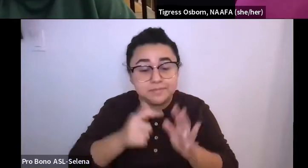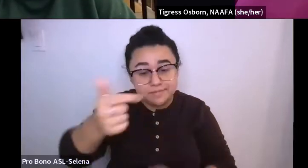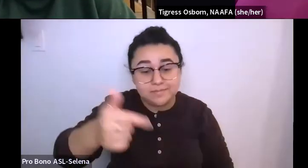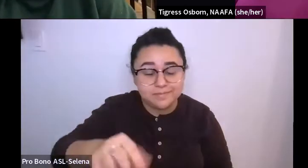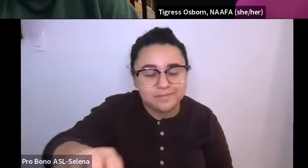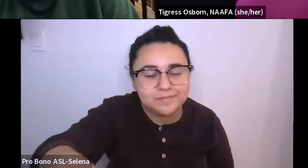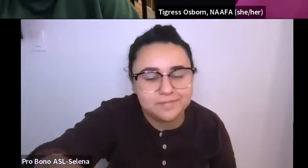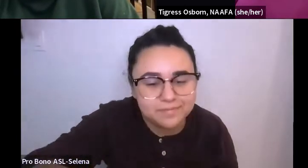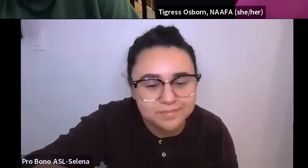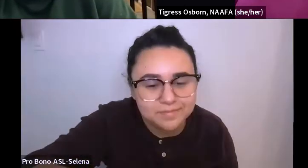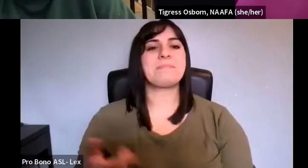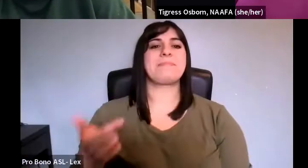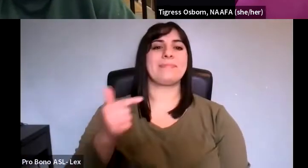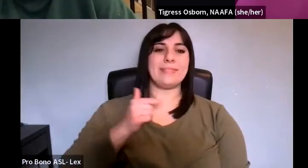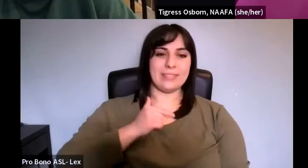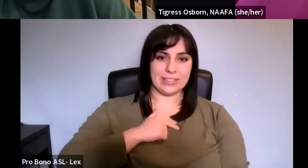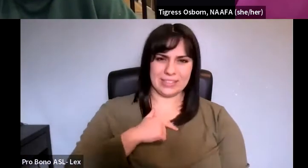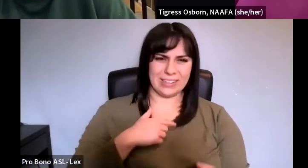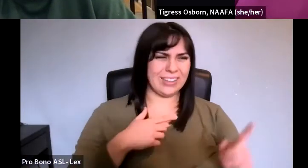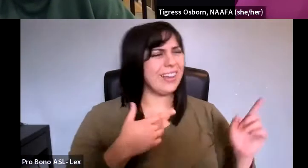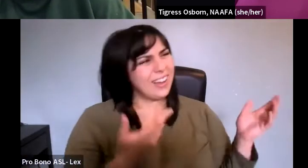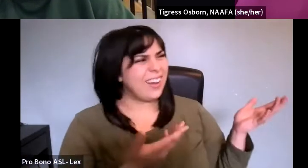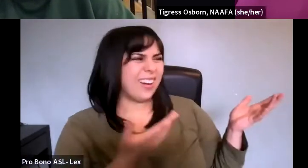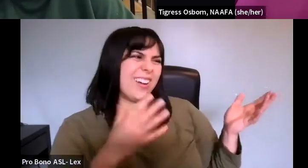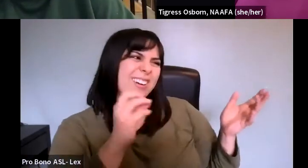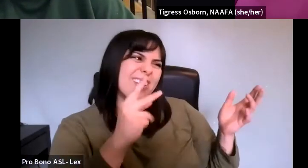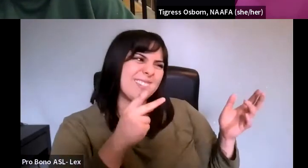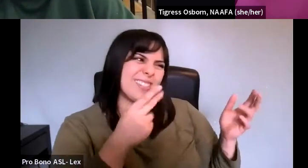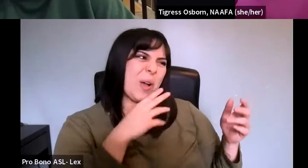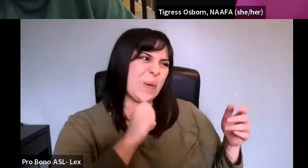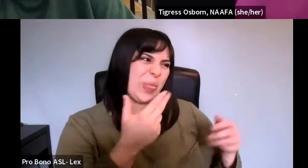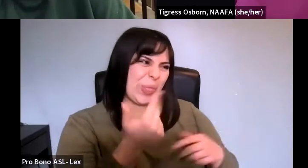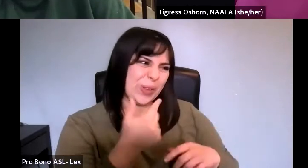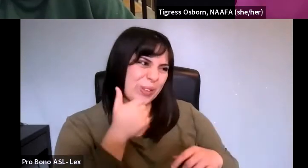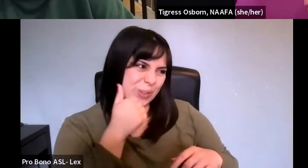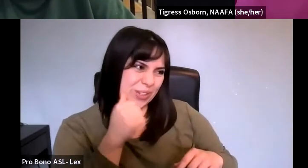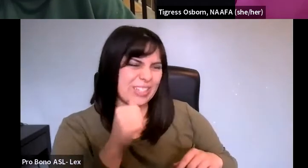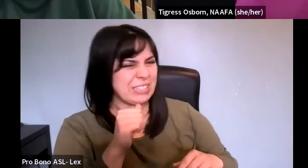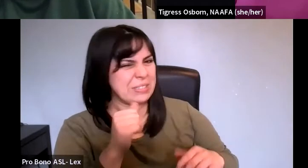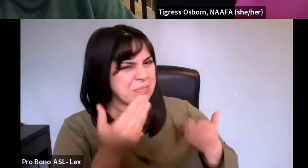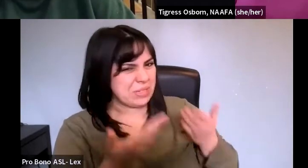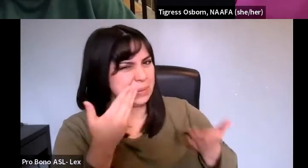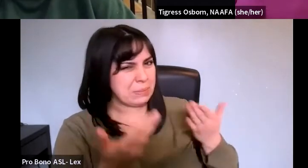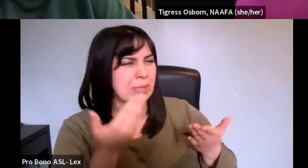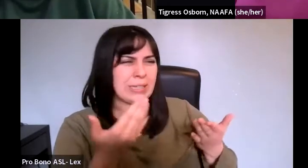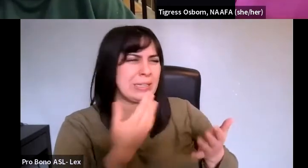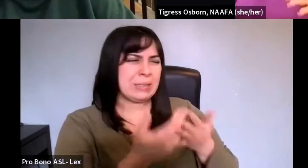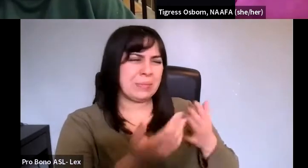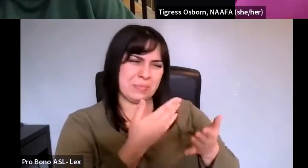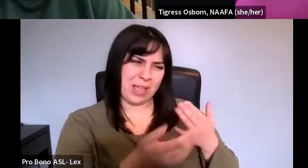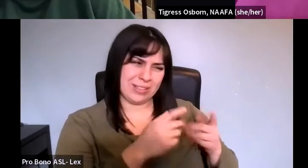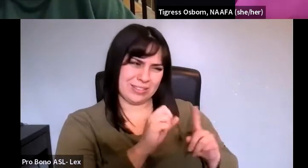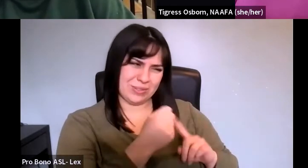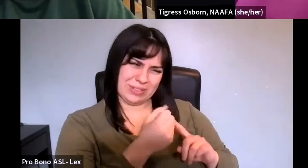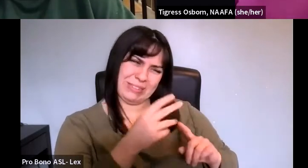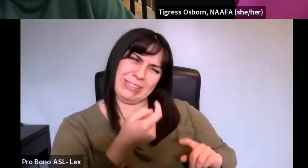mean, there's also maybe something about having a 13-year-old girl sit on this boy band dude's lap in the first place, regardless of her size. But